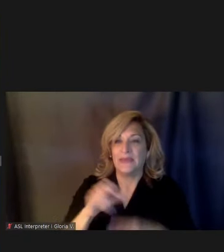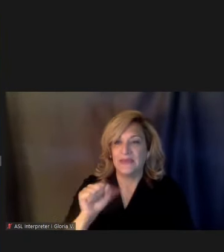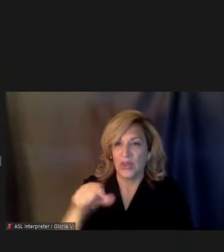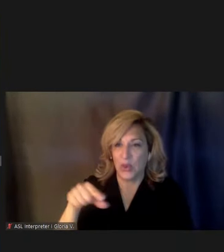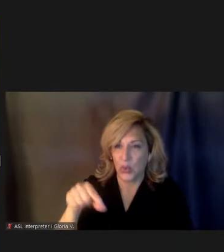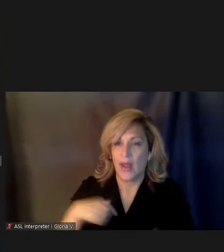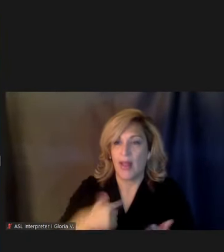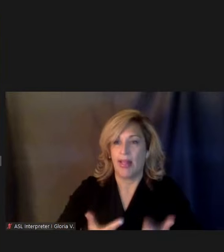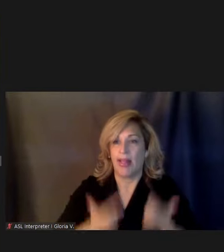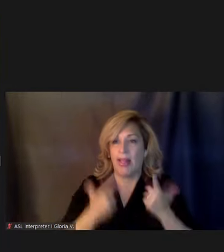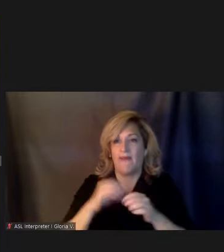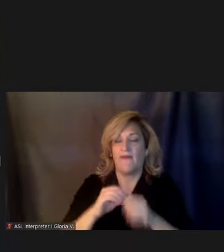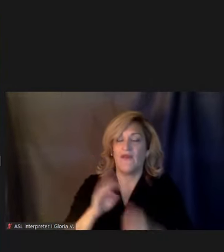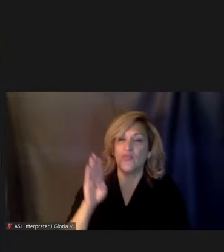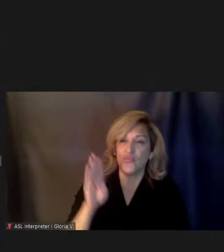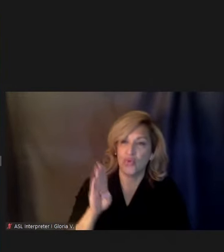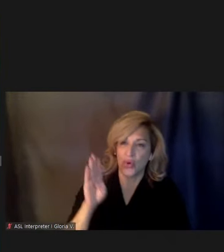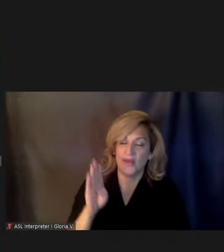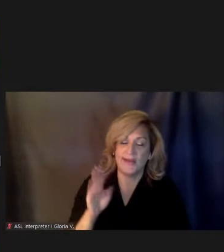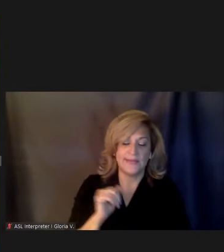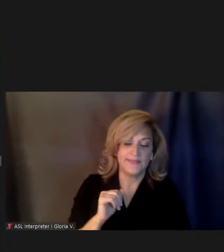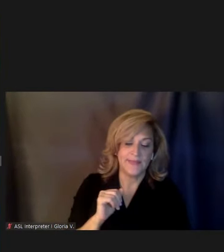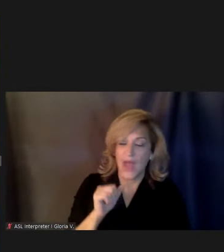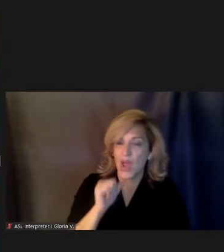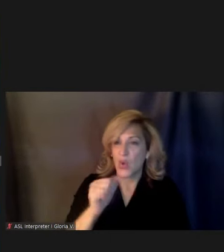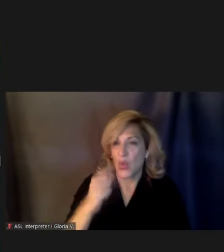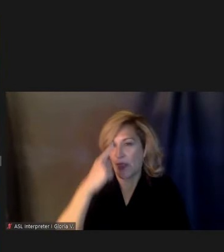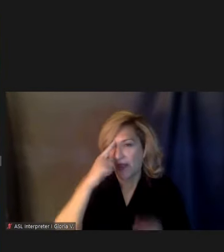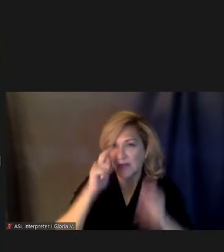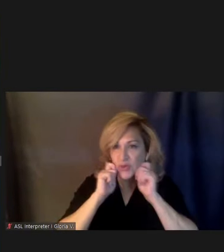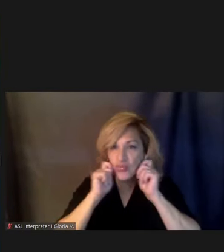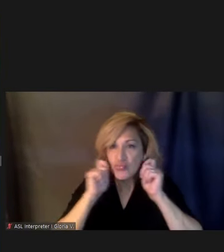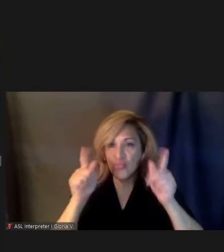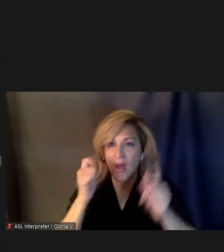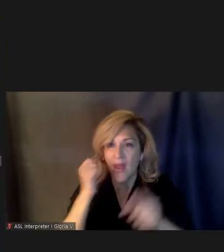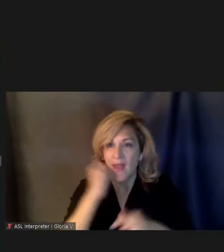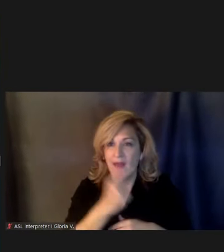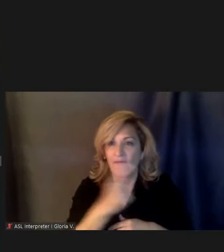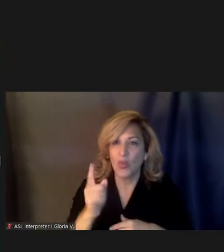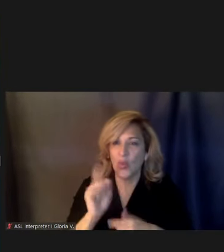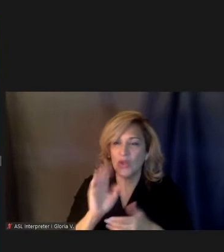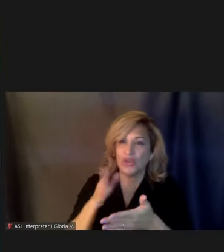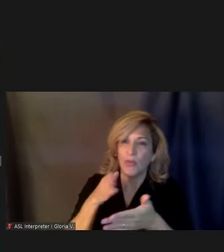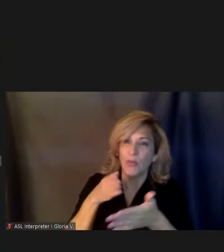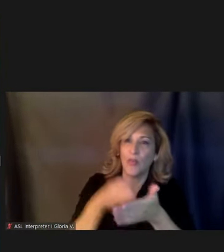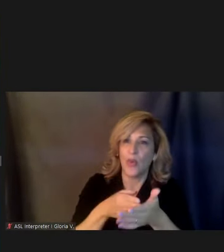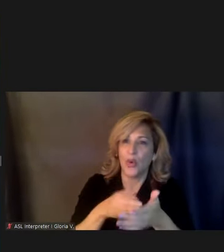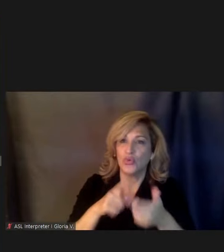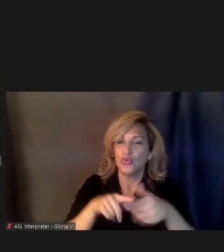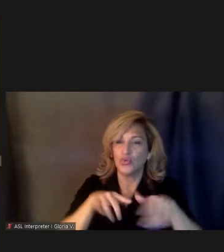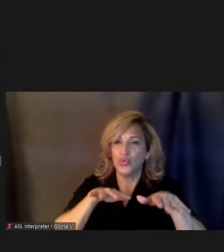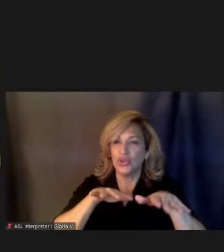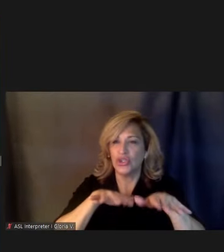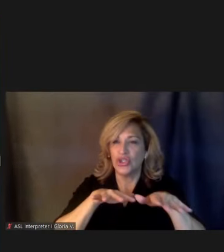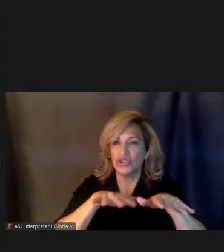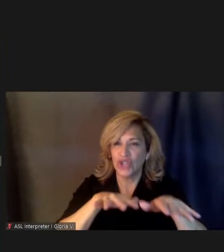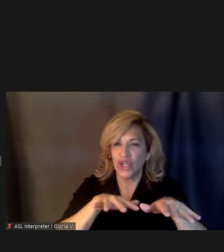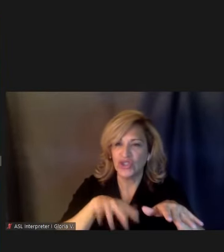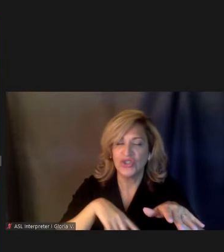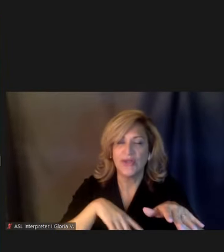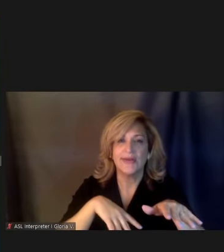Brooklyn. I don't think it's a surprise that everyone here is opposed to congestion